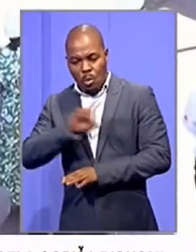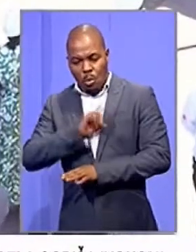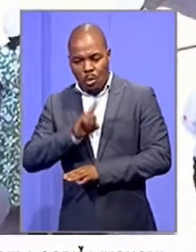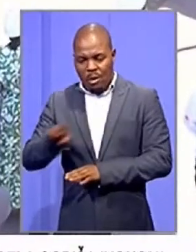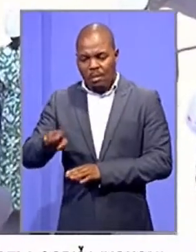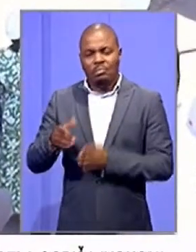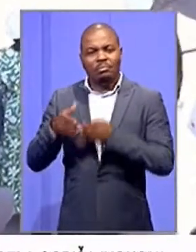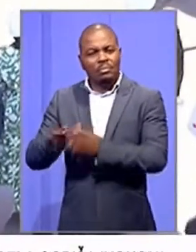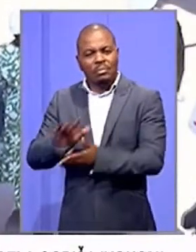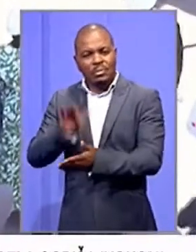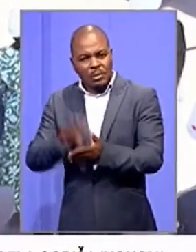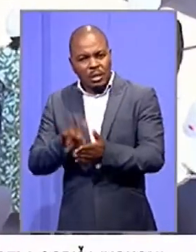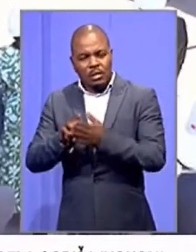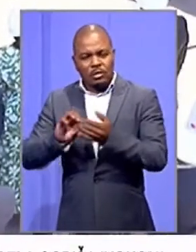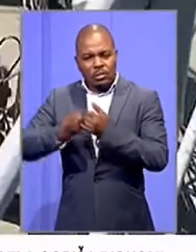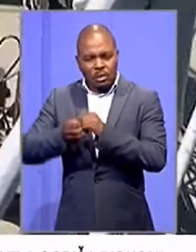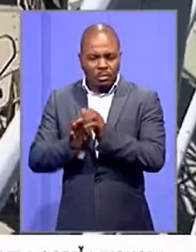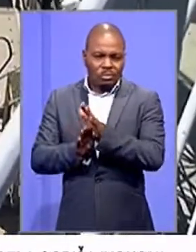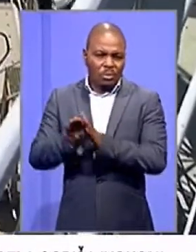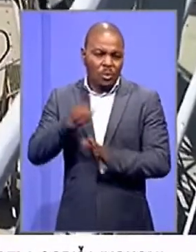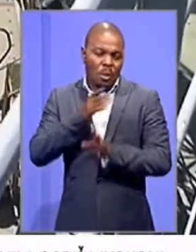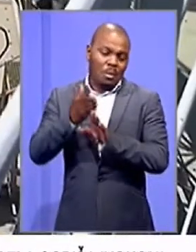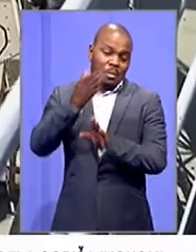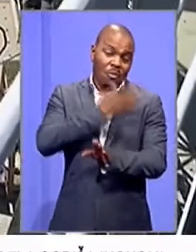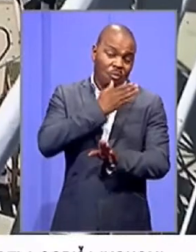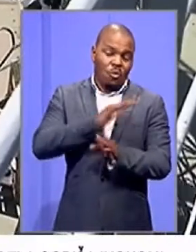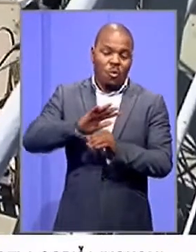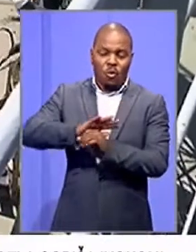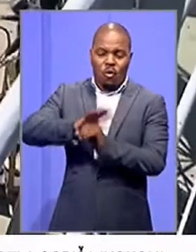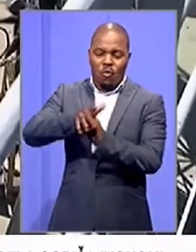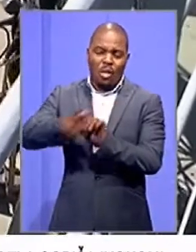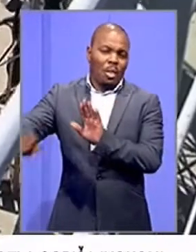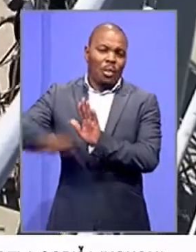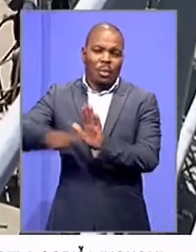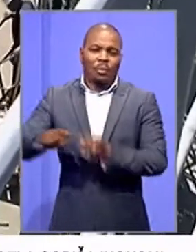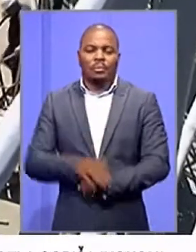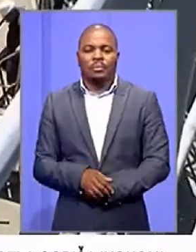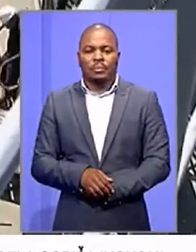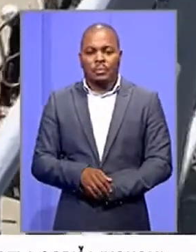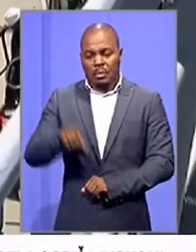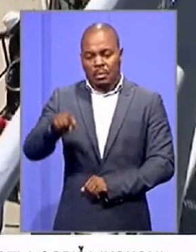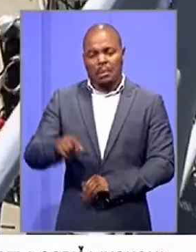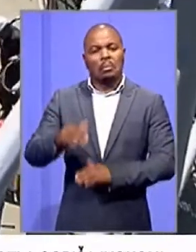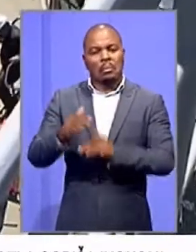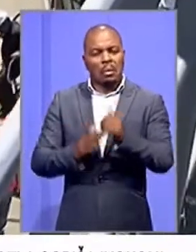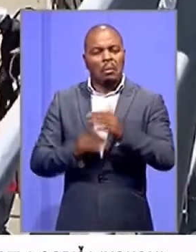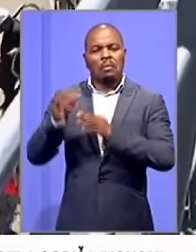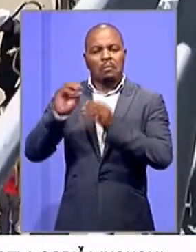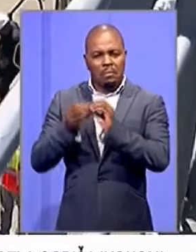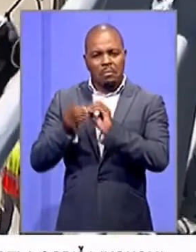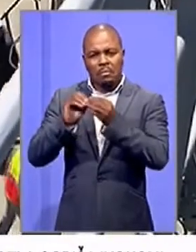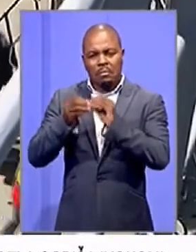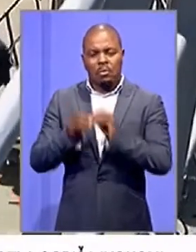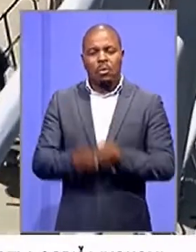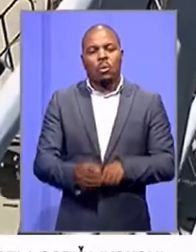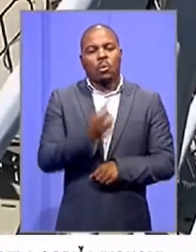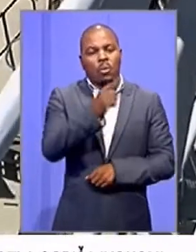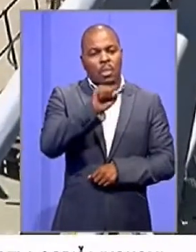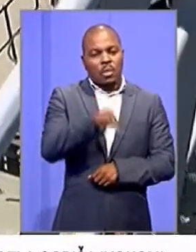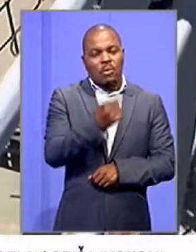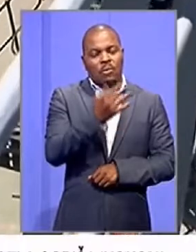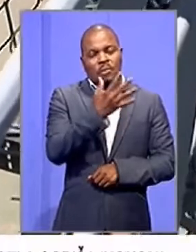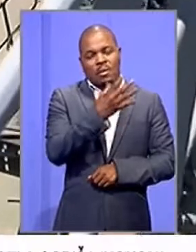tsoša tlhogo morago go angwaga mpe ke leuba la COVID-19. Ka go ya lefelo le ya go tlhola mešomo ye 1,500